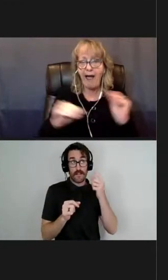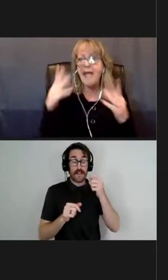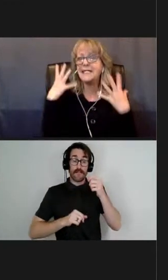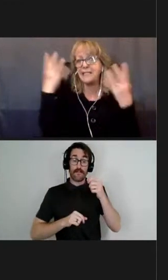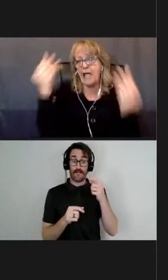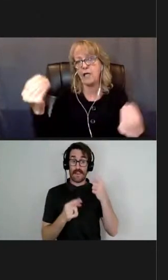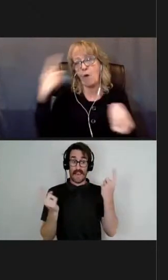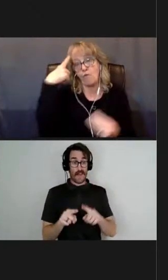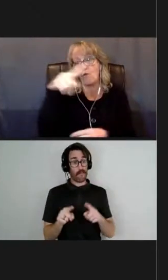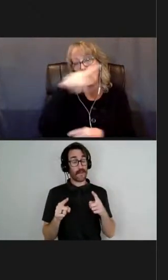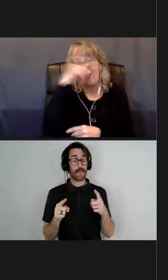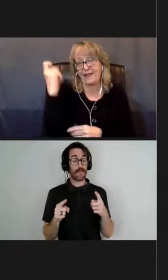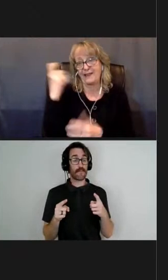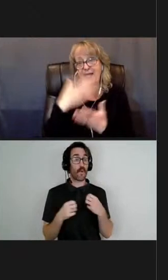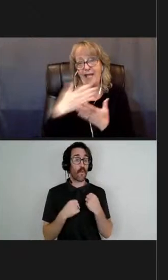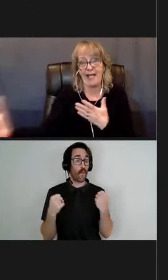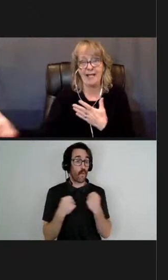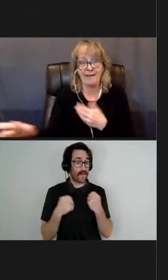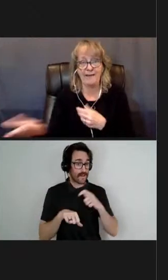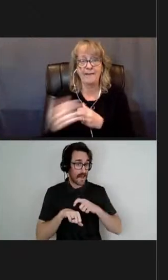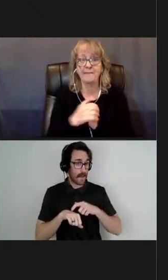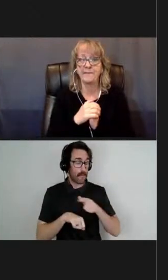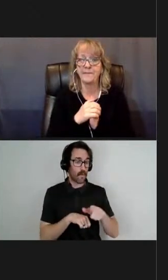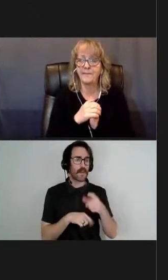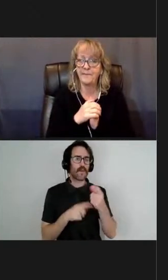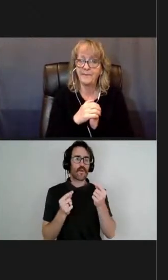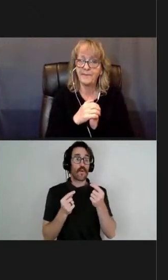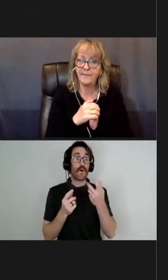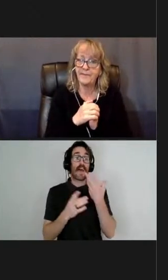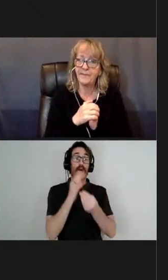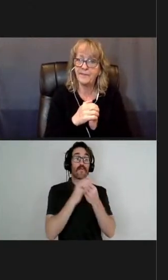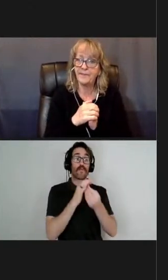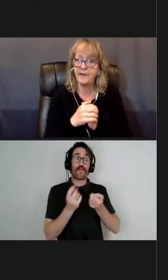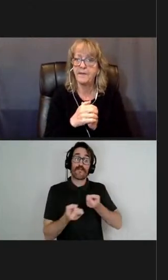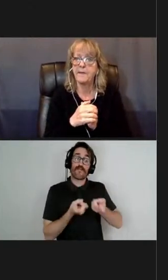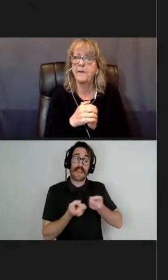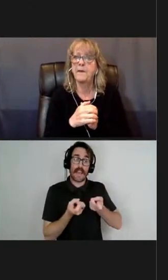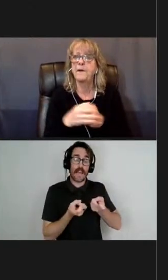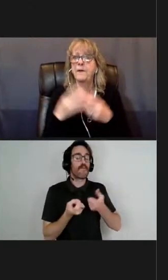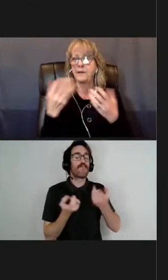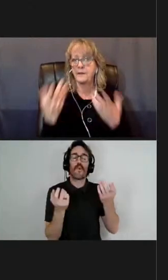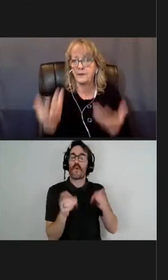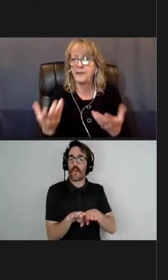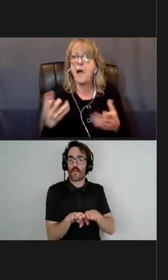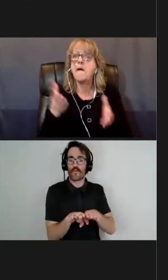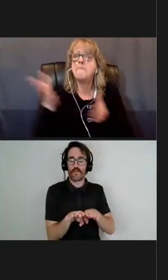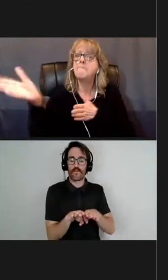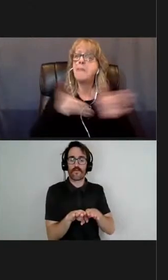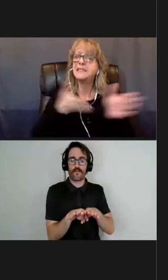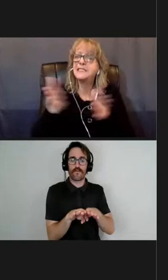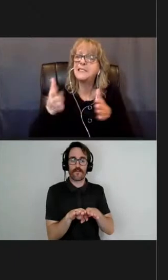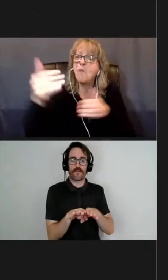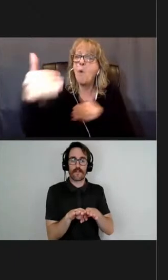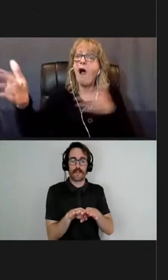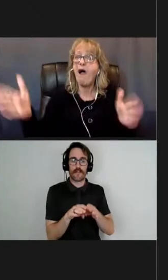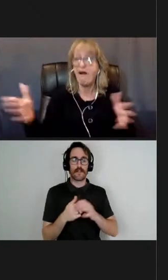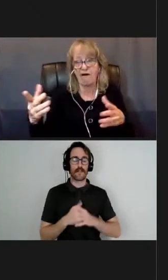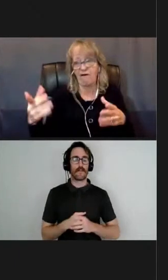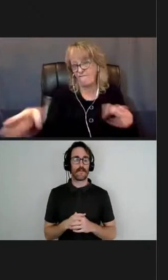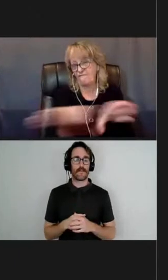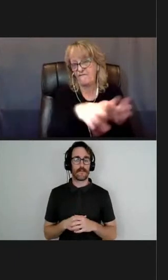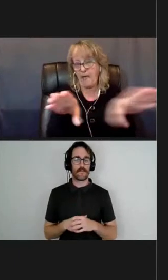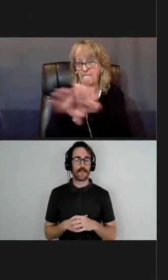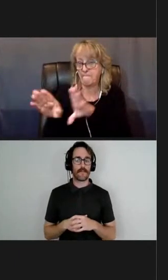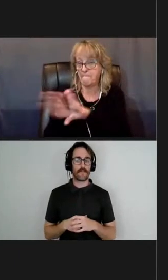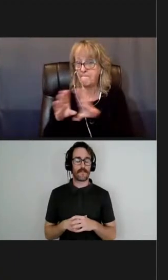winter amenities, and with the closure of the rinks, that will be rescinded later this week. But